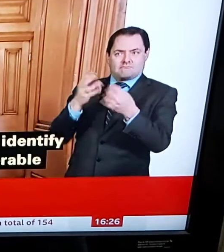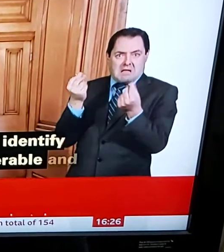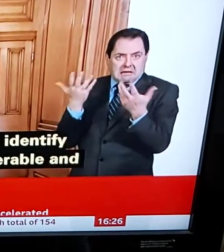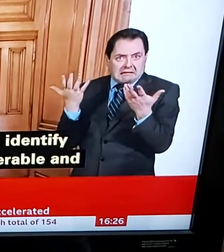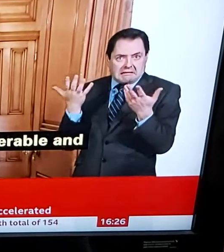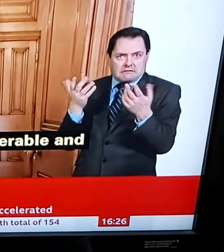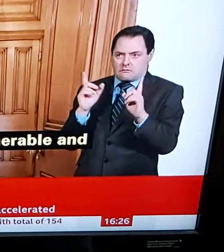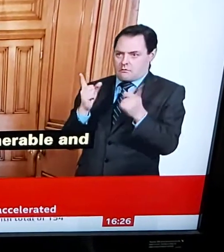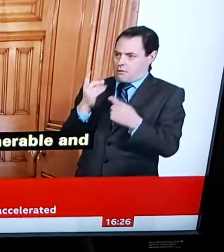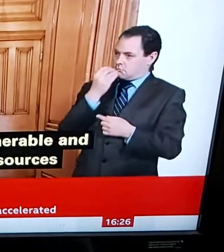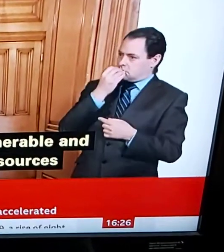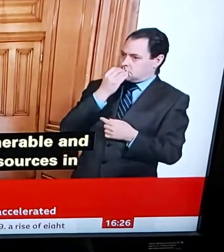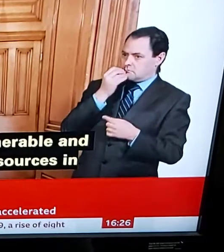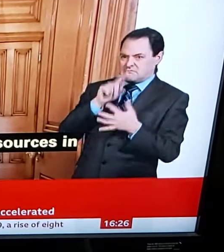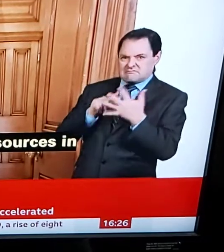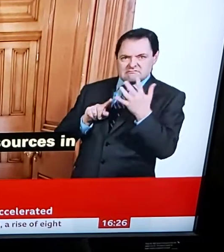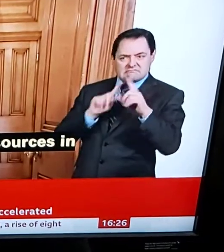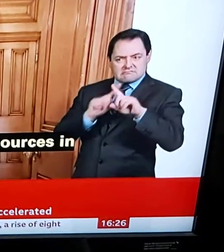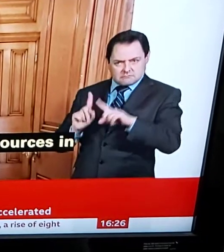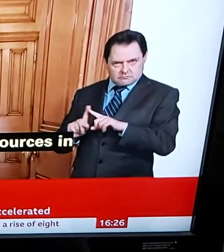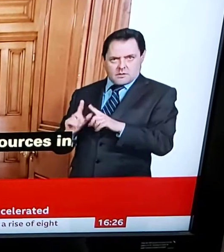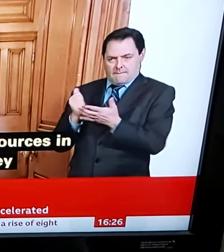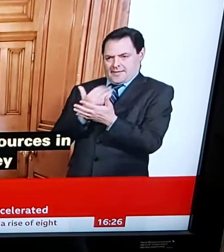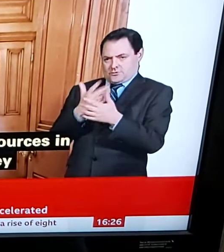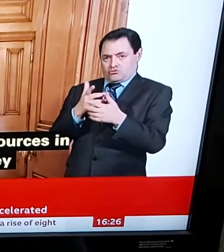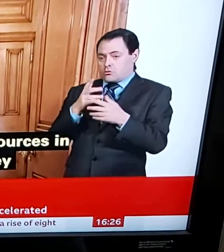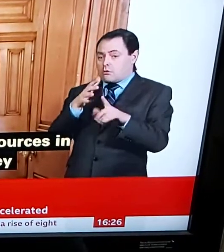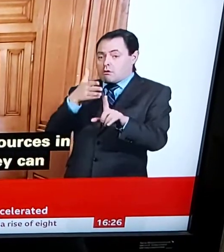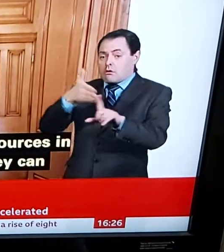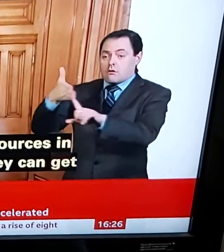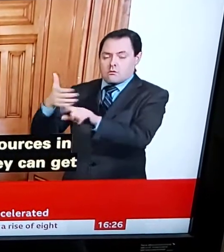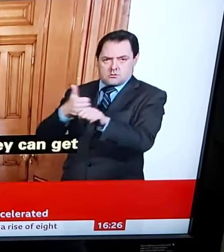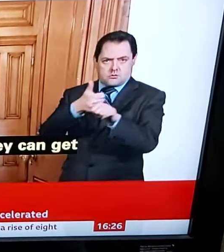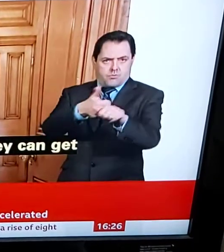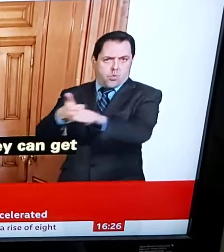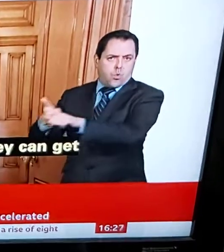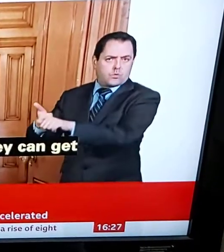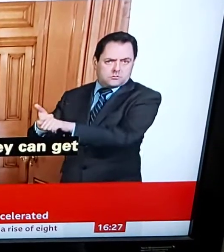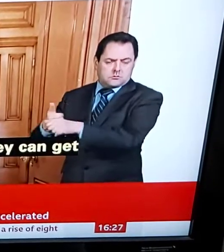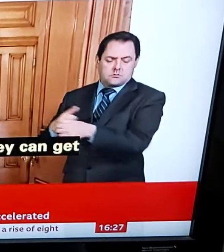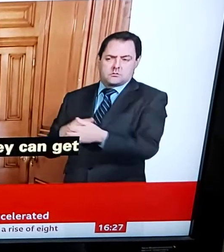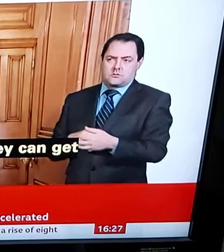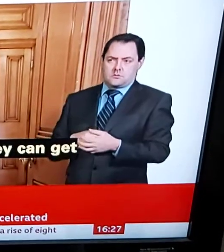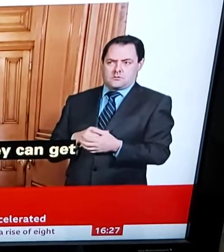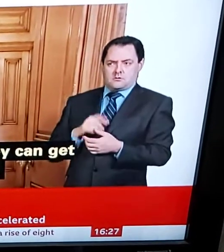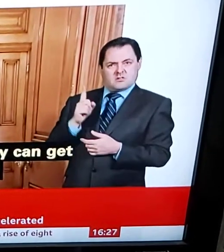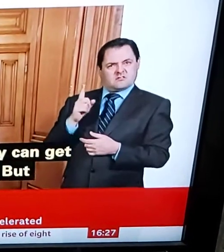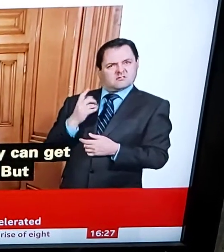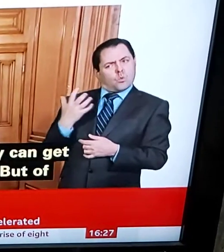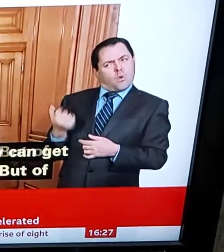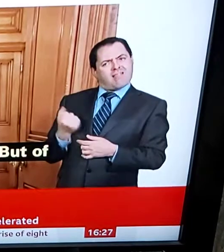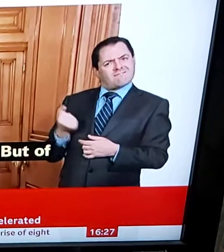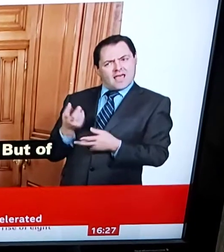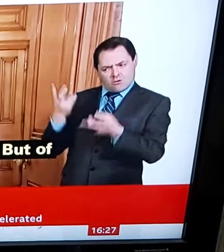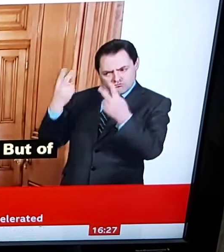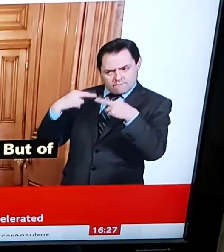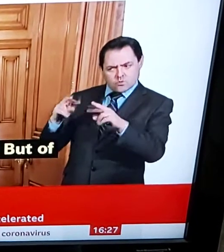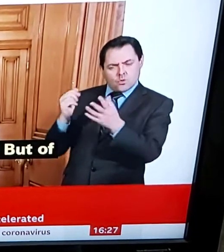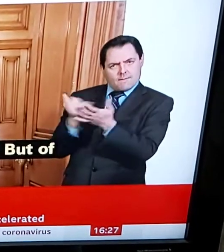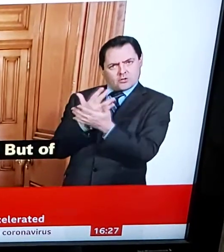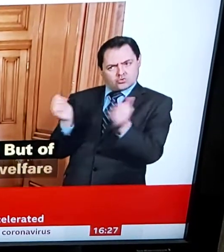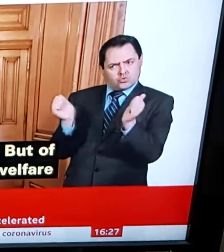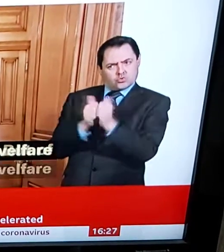sure that they can get the support that they need. But of course, we keep the whole welfare system under review in order to ensure that